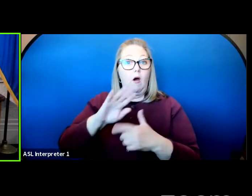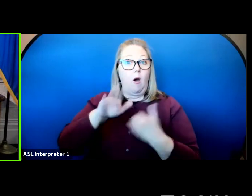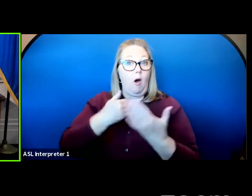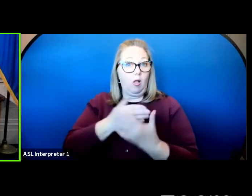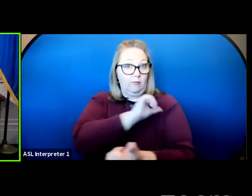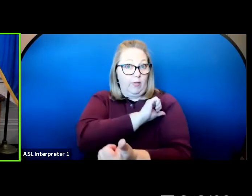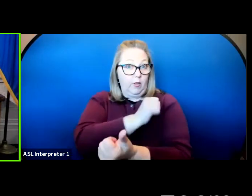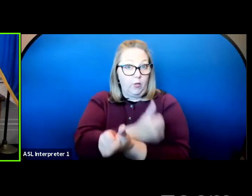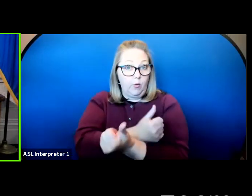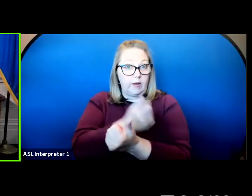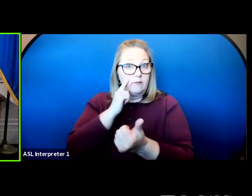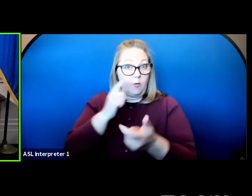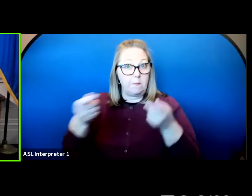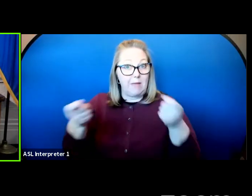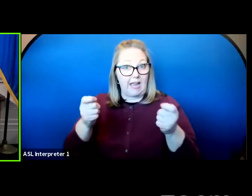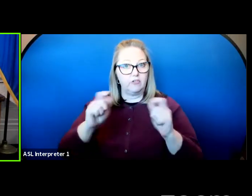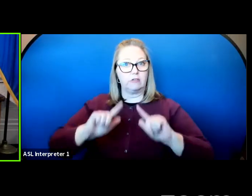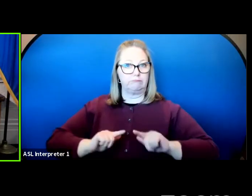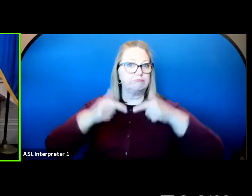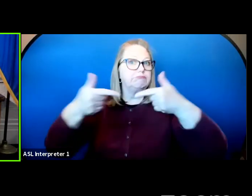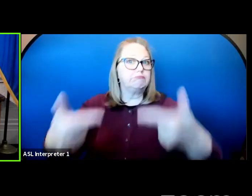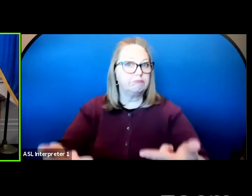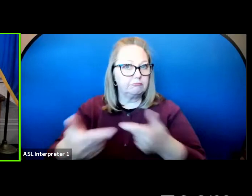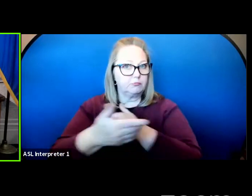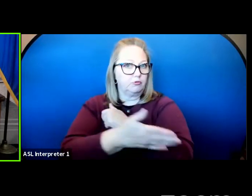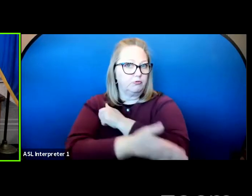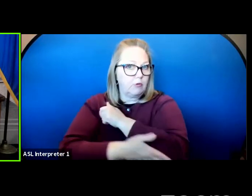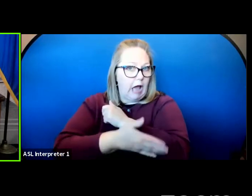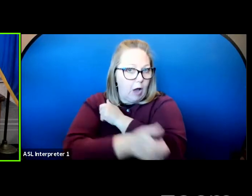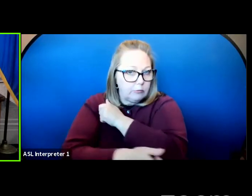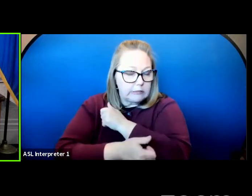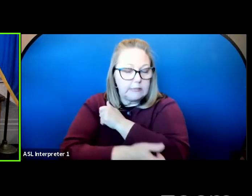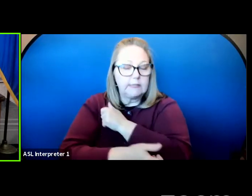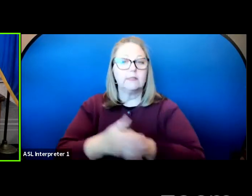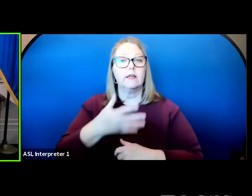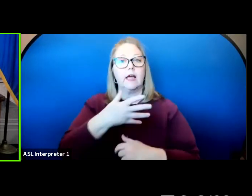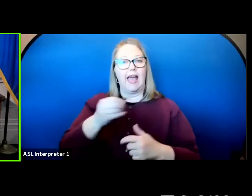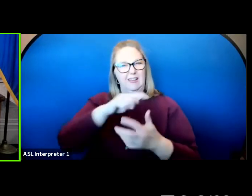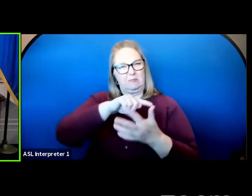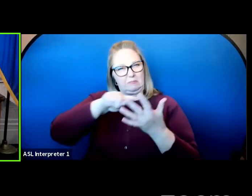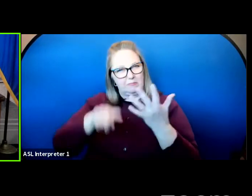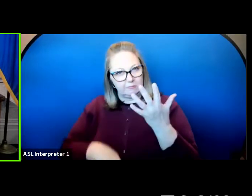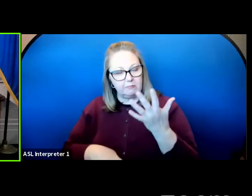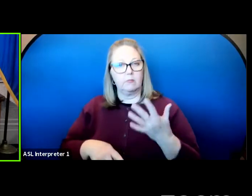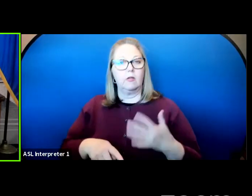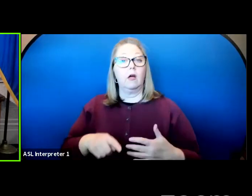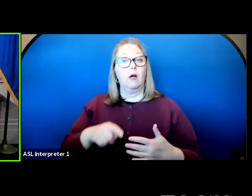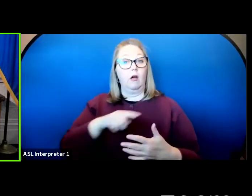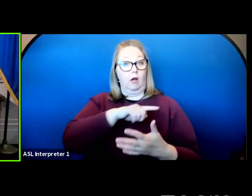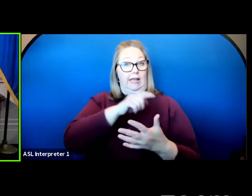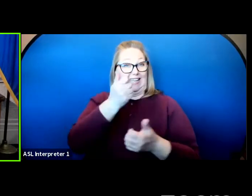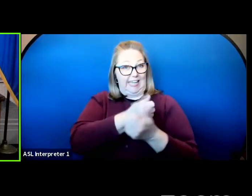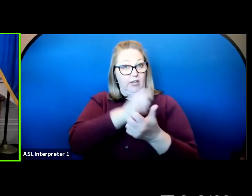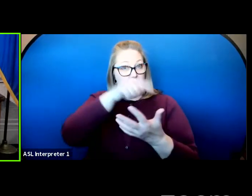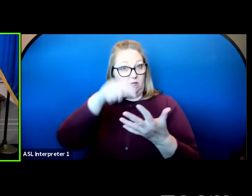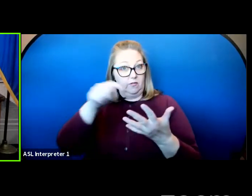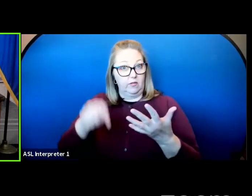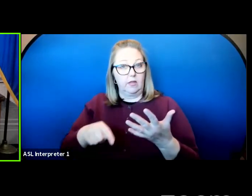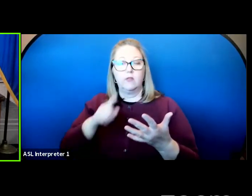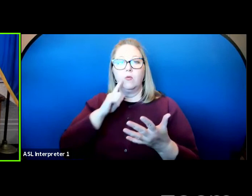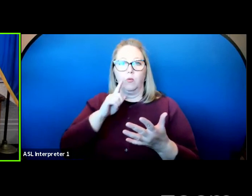people are heading back to their workplaces. The transition process for each of these areas has been strategic, and Nevada's